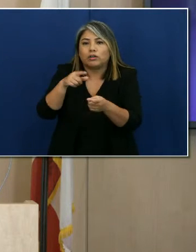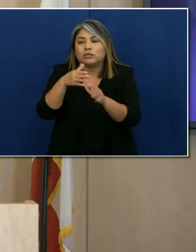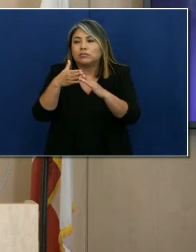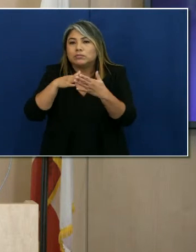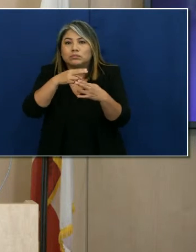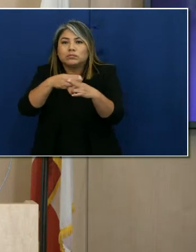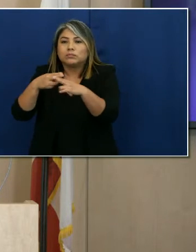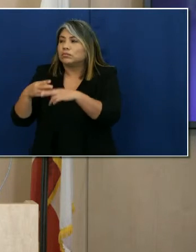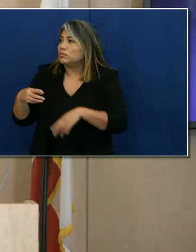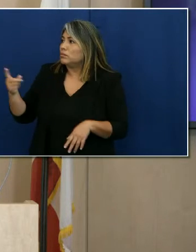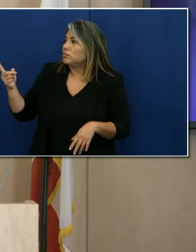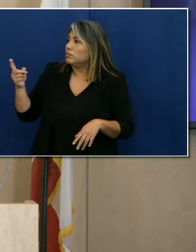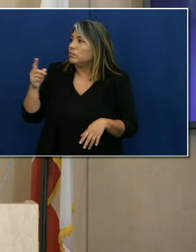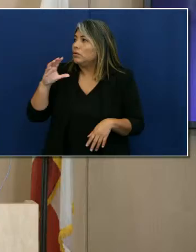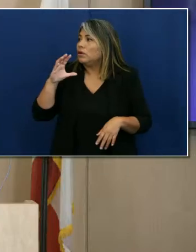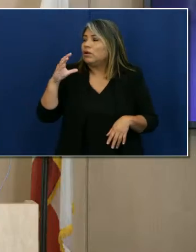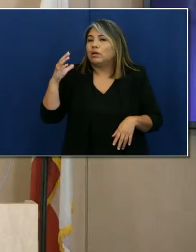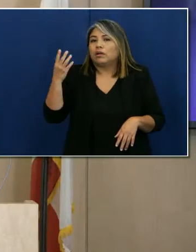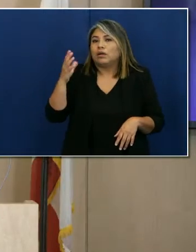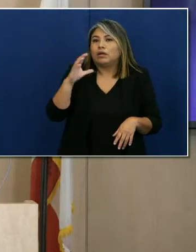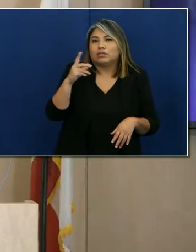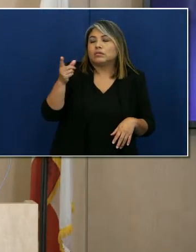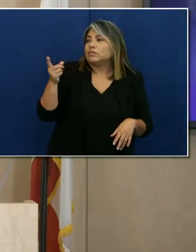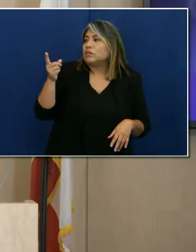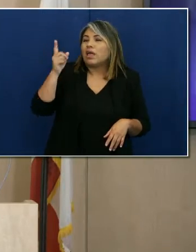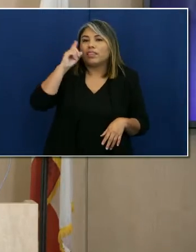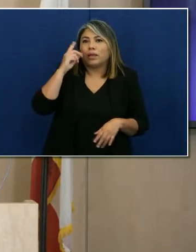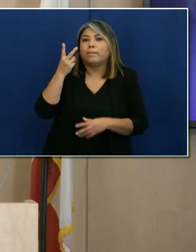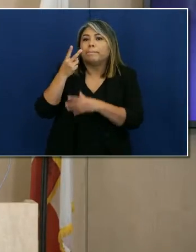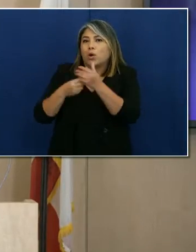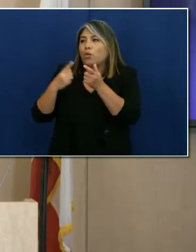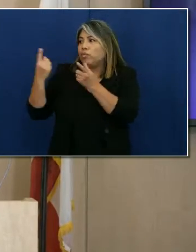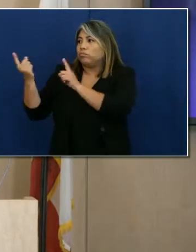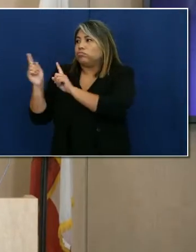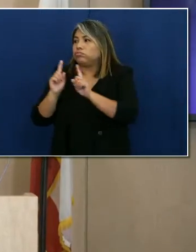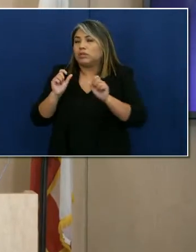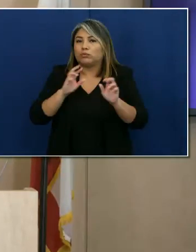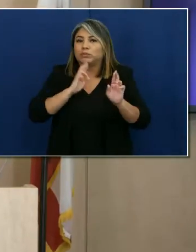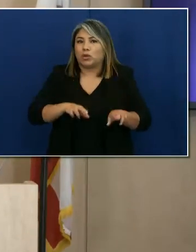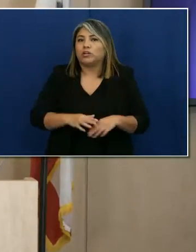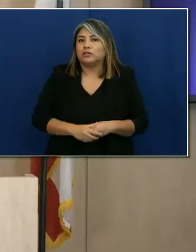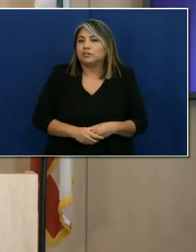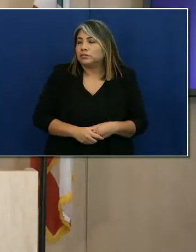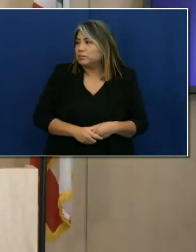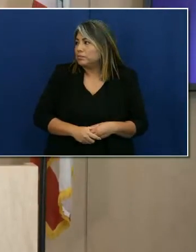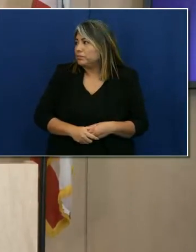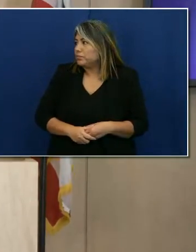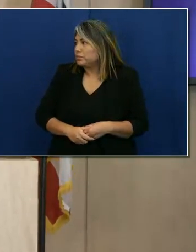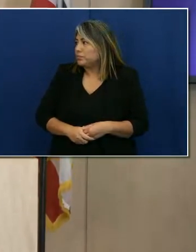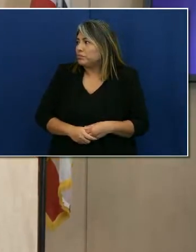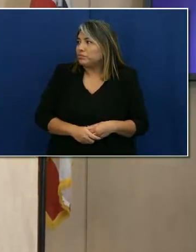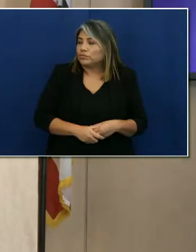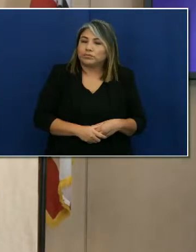Okay, I believe both Dr. Wooten and Supervisor Fletcher are going to respond.